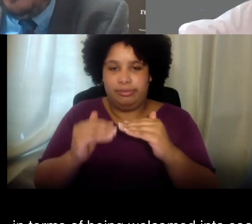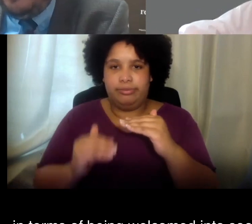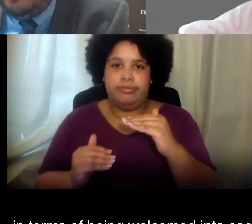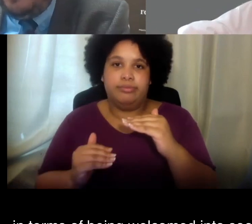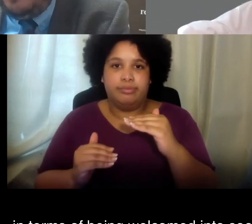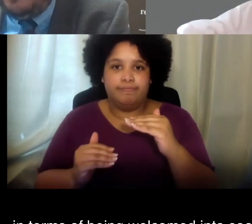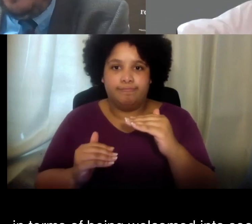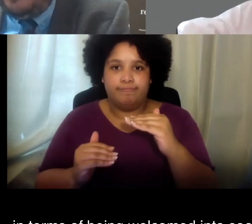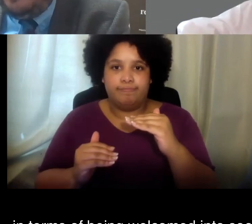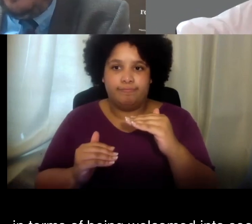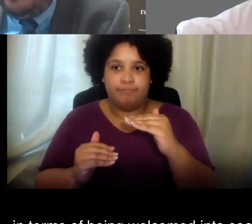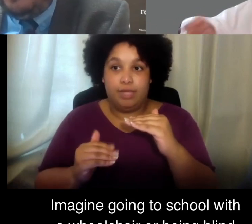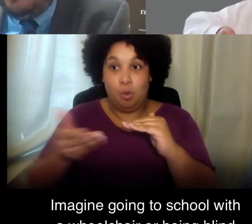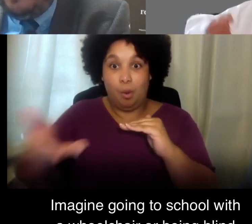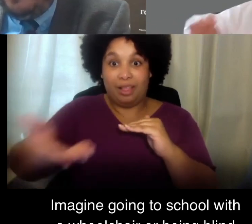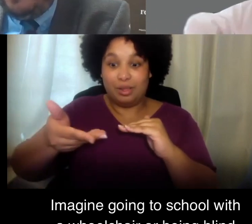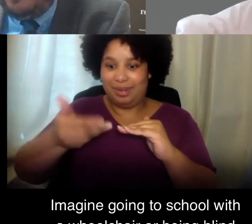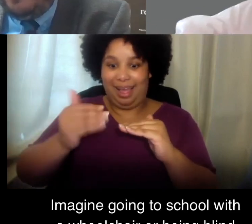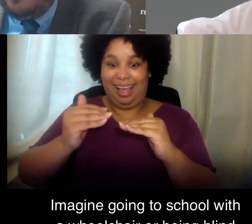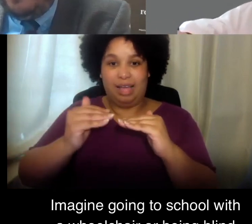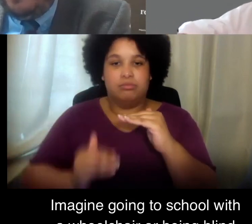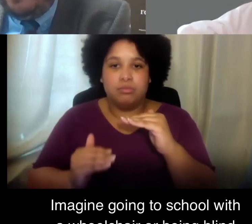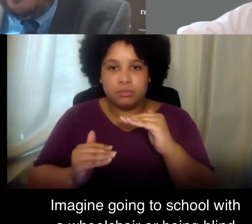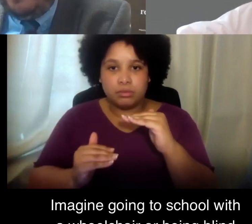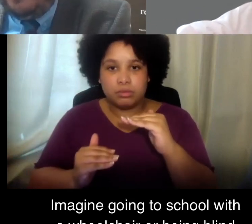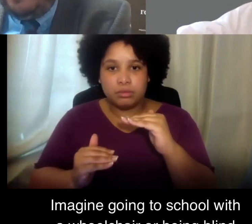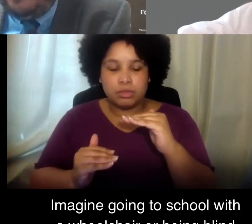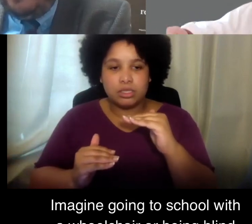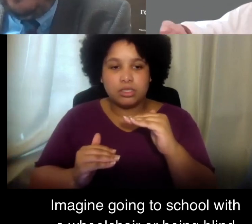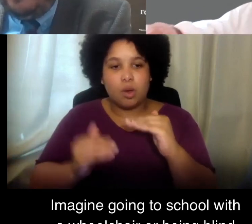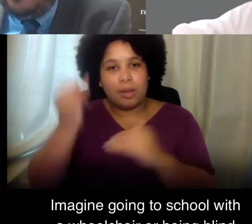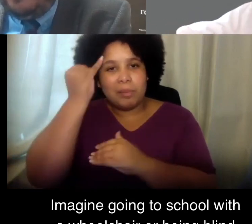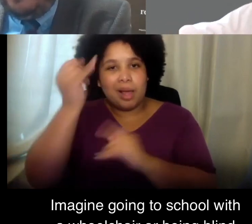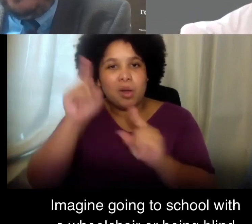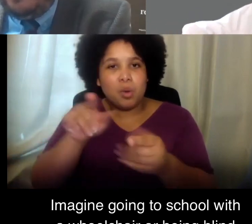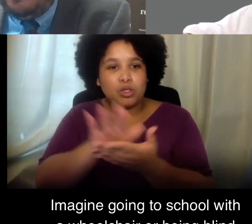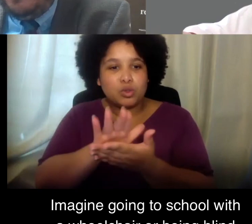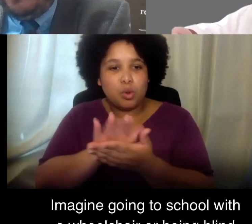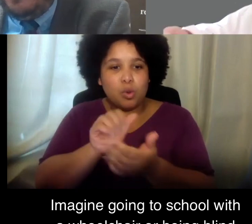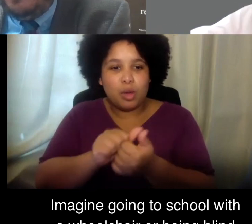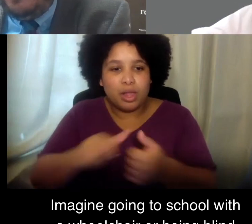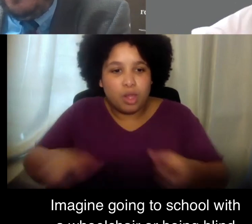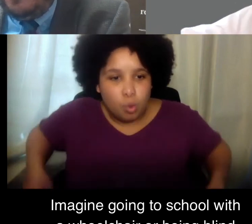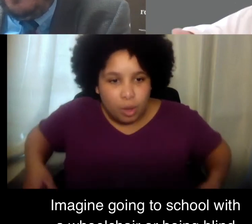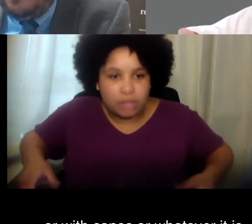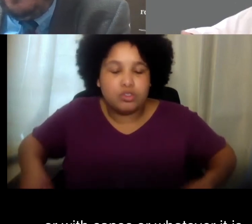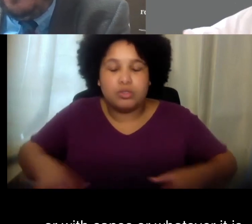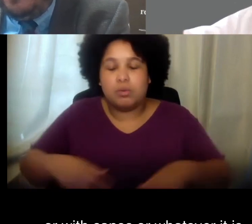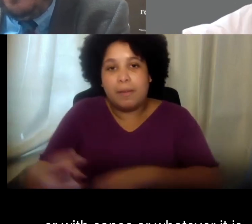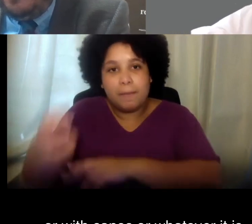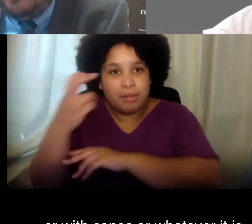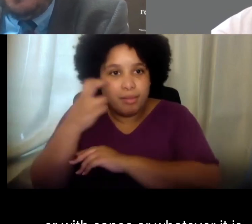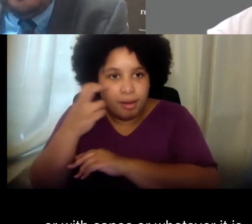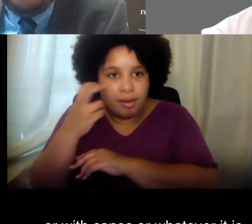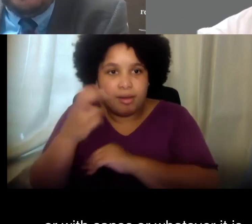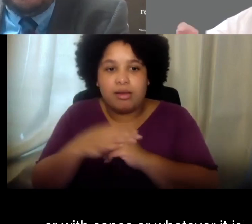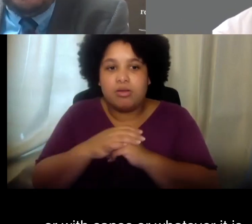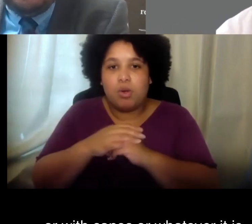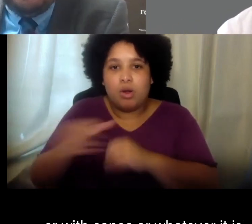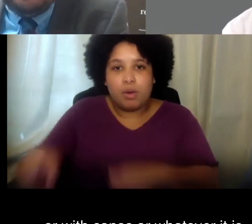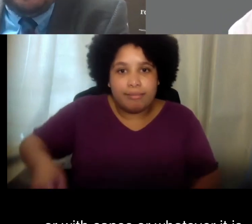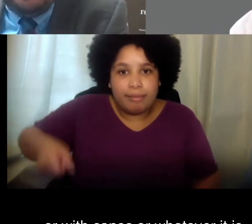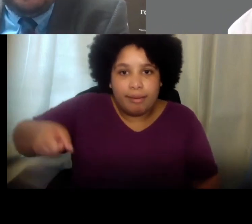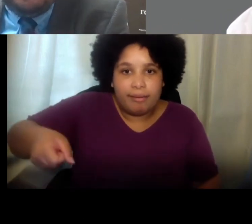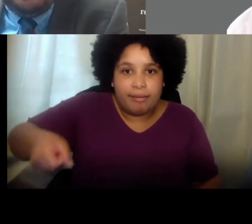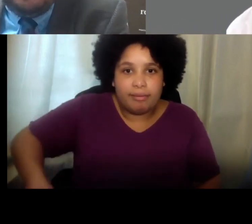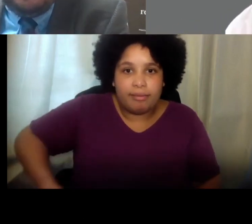welcomed into society. Imagine going to school with a wheelchair, or being blind, or with canes, or whatever